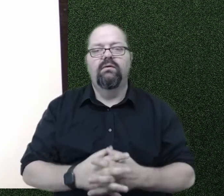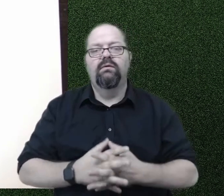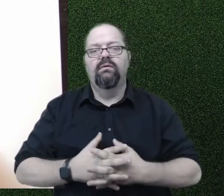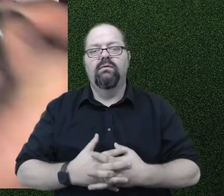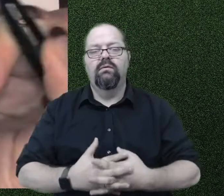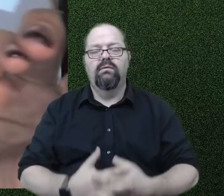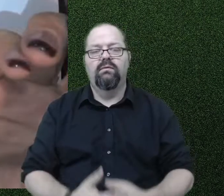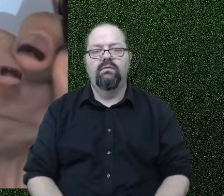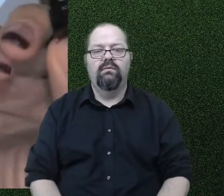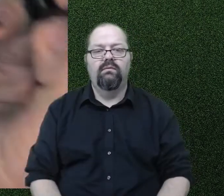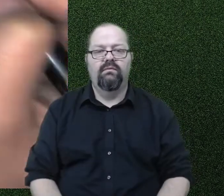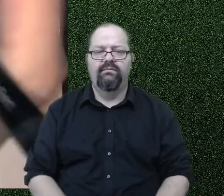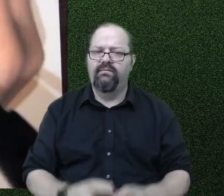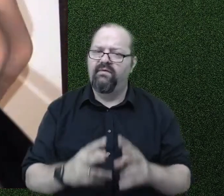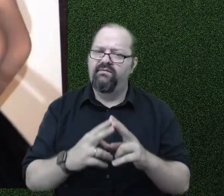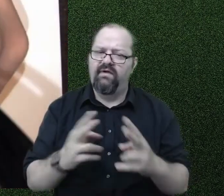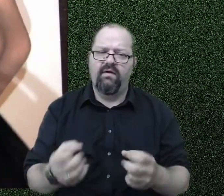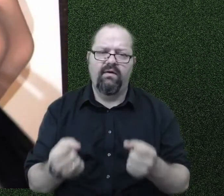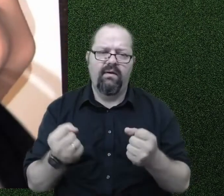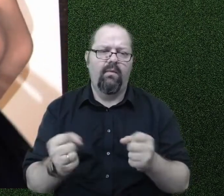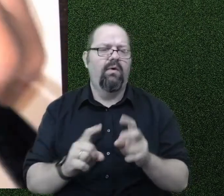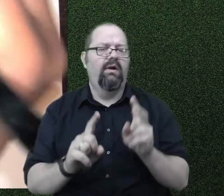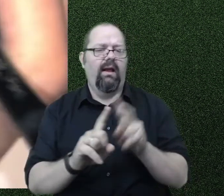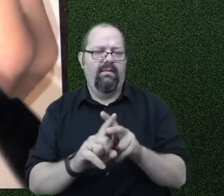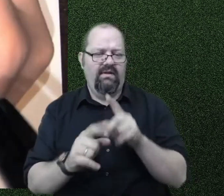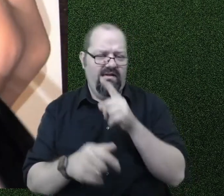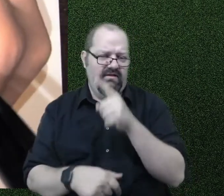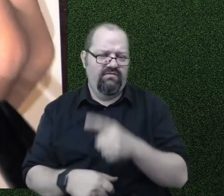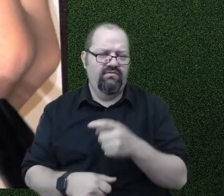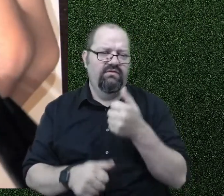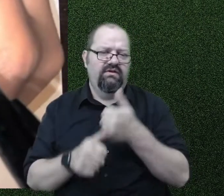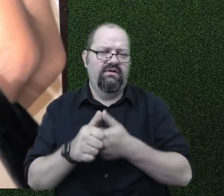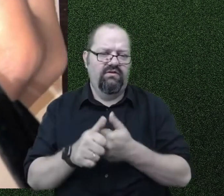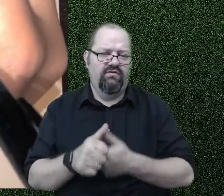It's very important in applications.